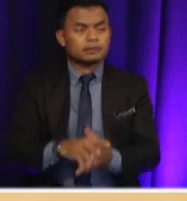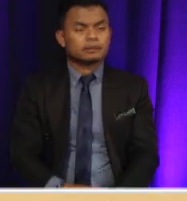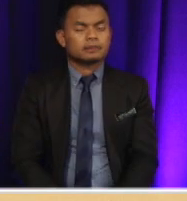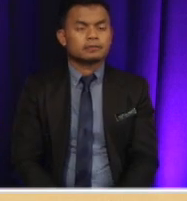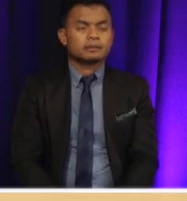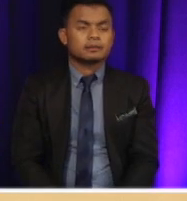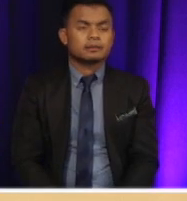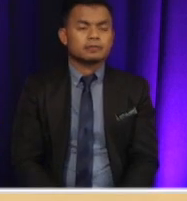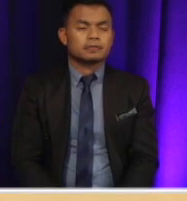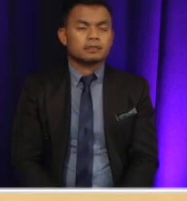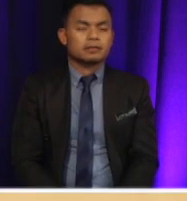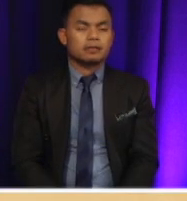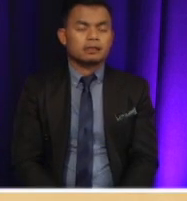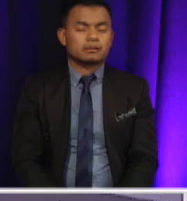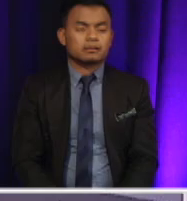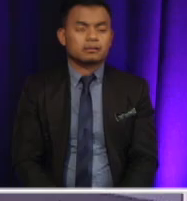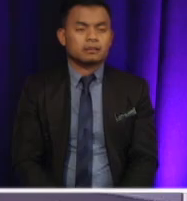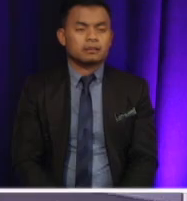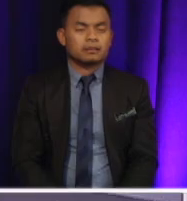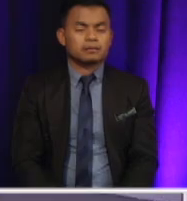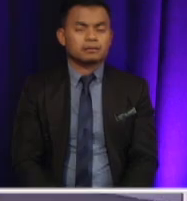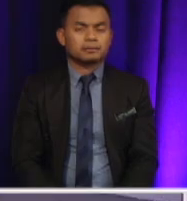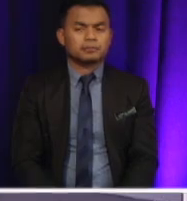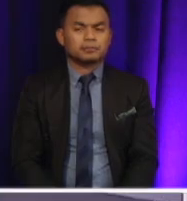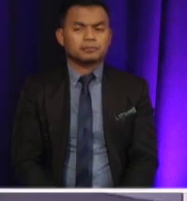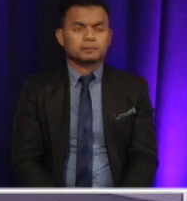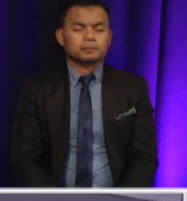it? Okay, let's look at our